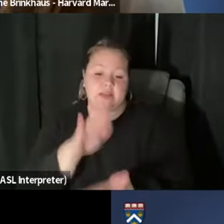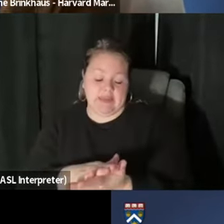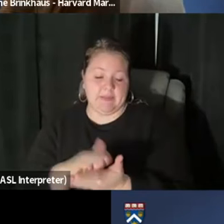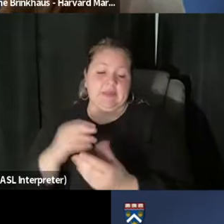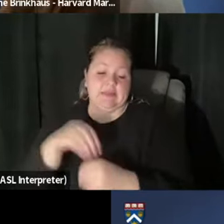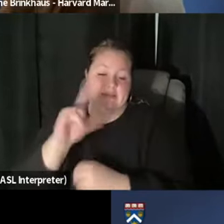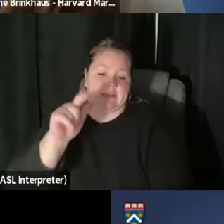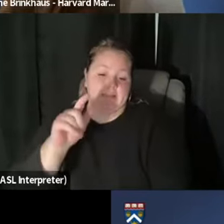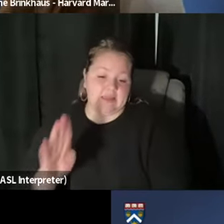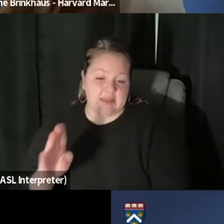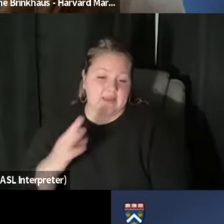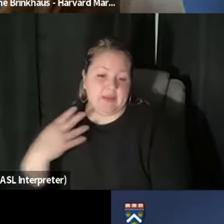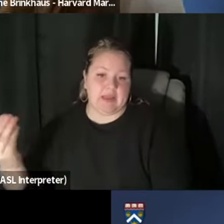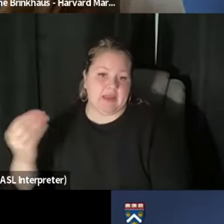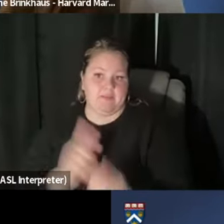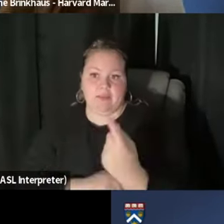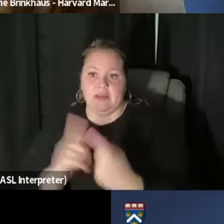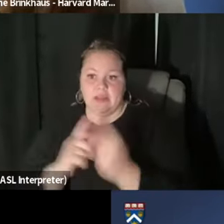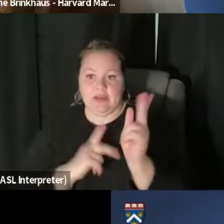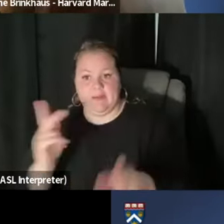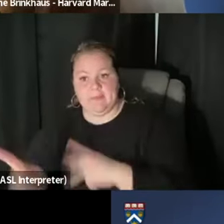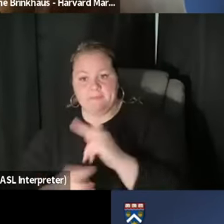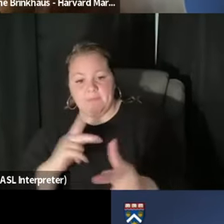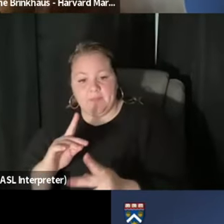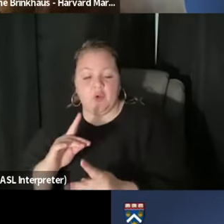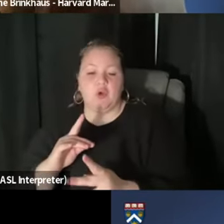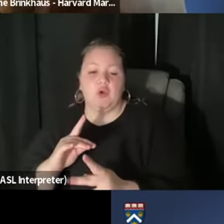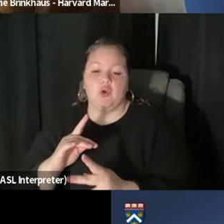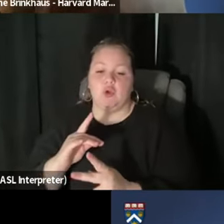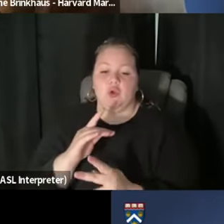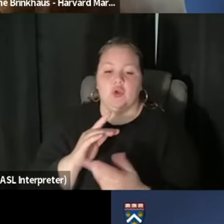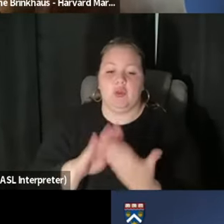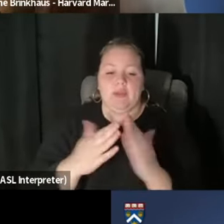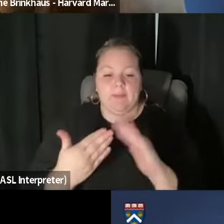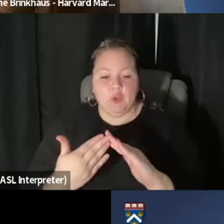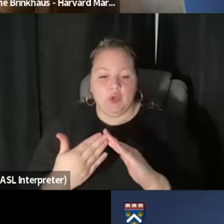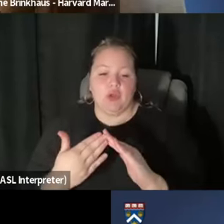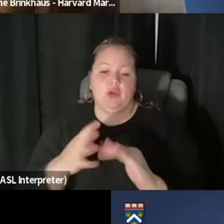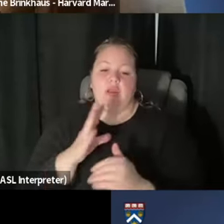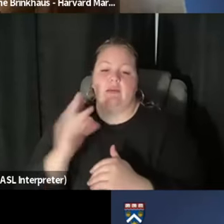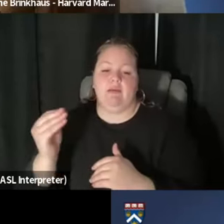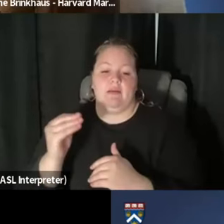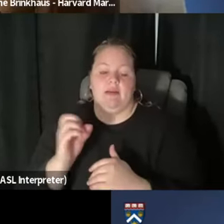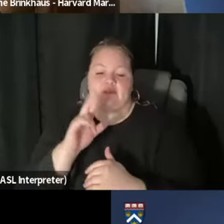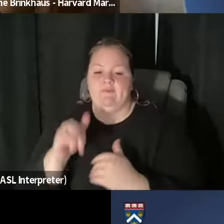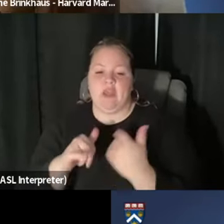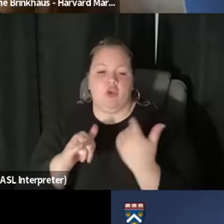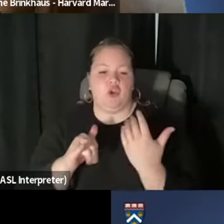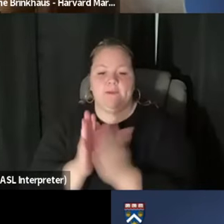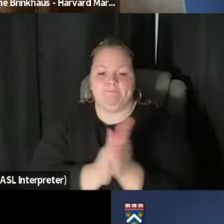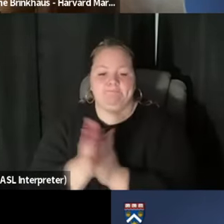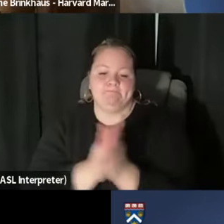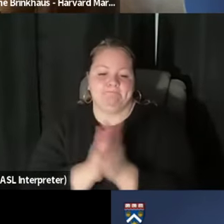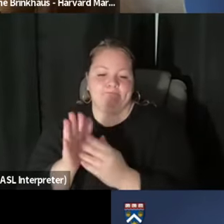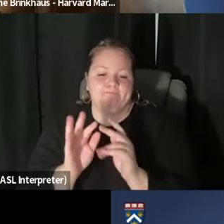there and just meeting people, the founder community. It's very entrepreneurial. And the best part about it was that I was able to